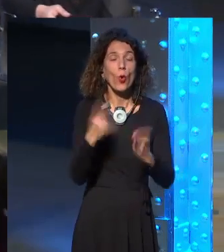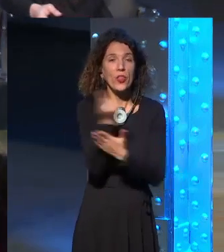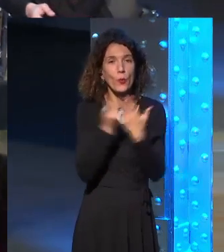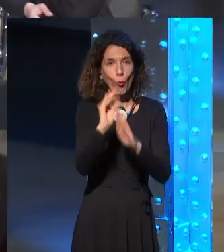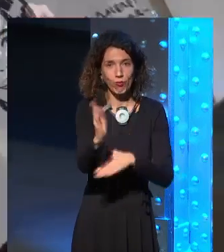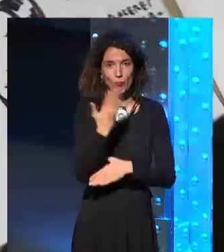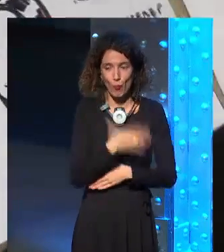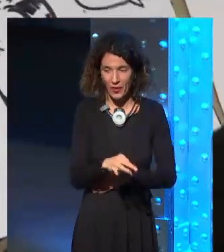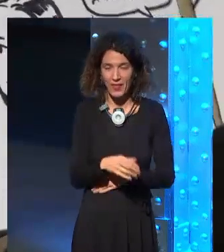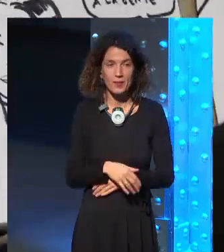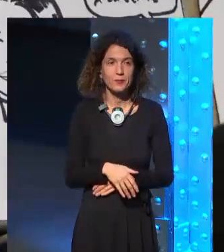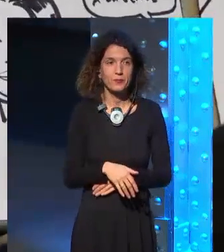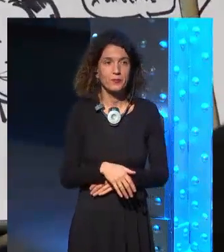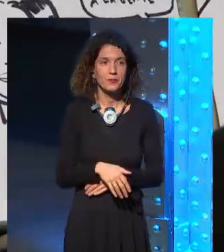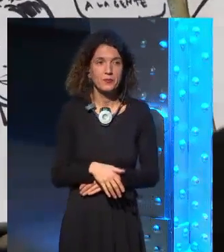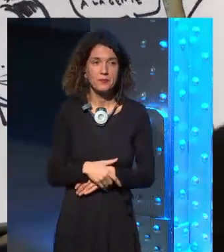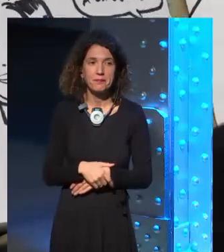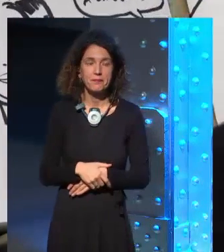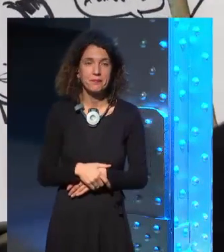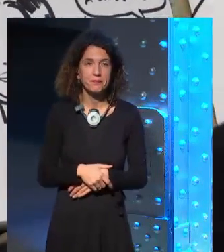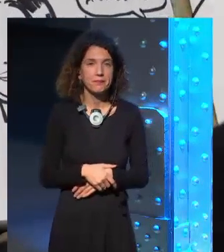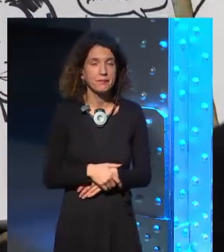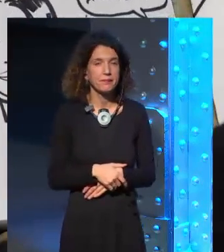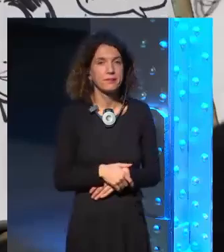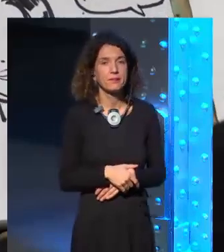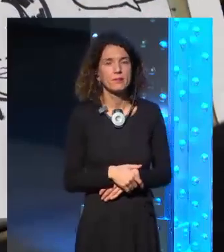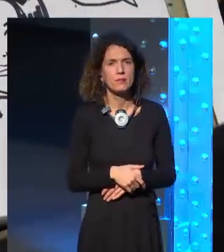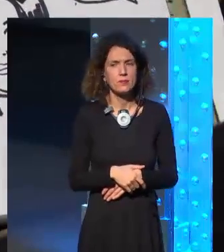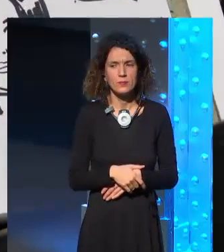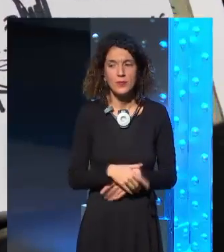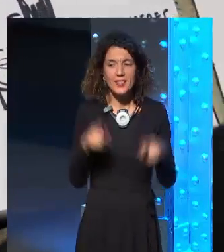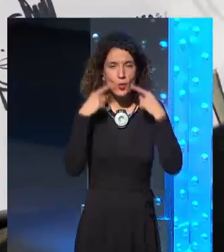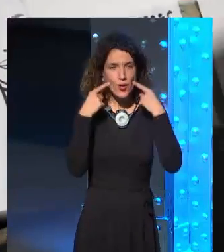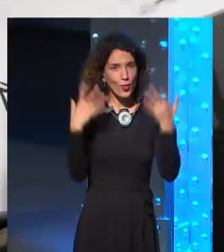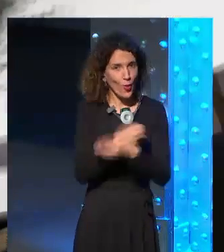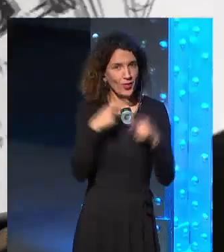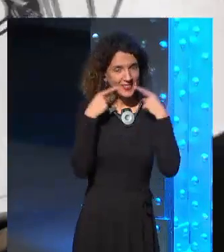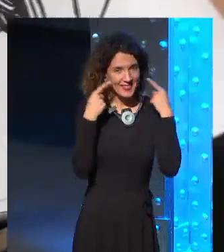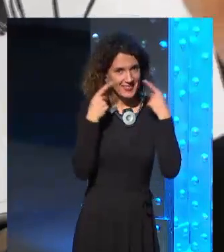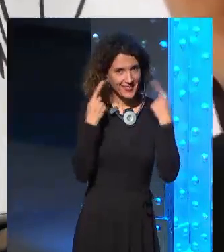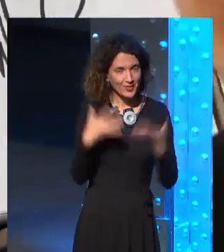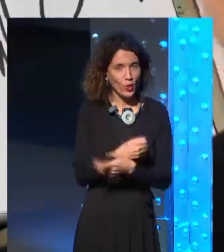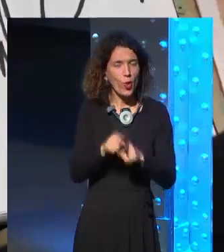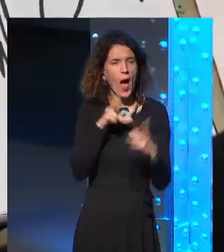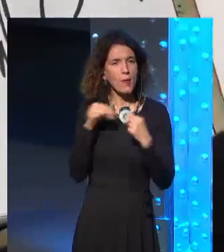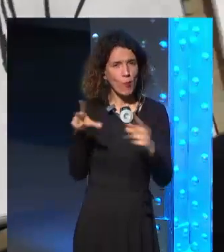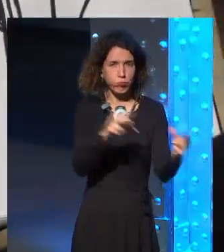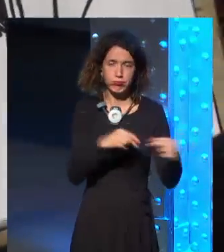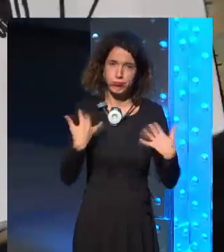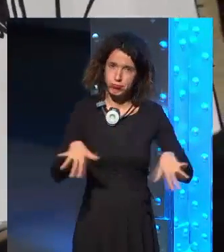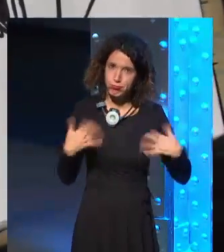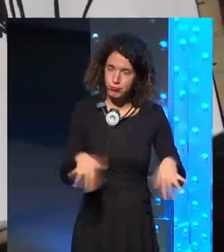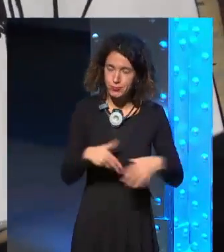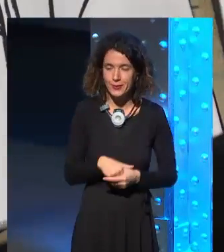to her to see her smile. Enrique, please show us your last drawings. Yes, we are all smiling.